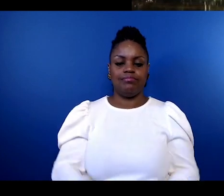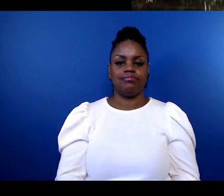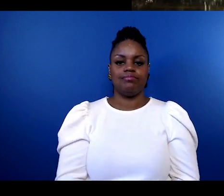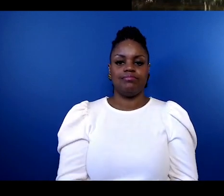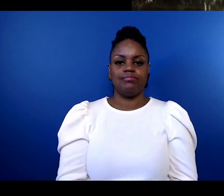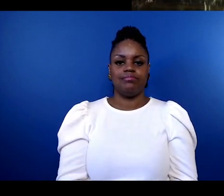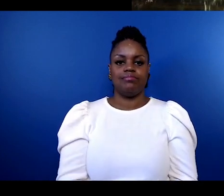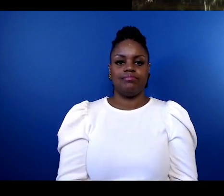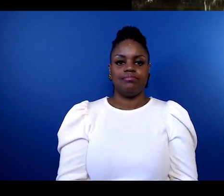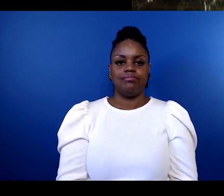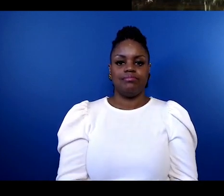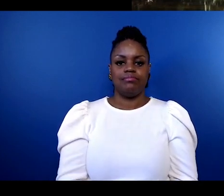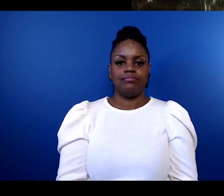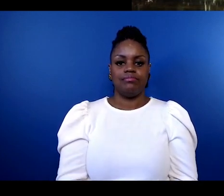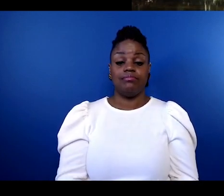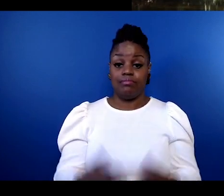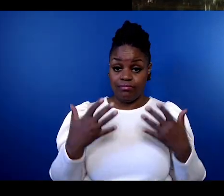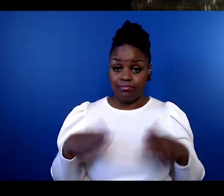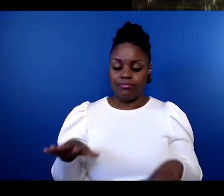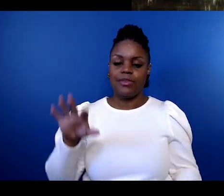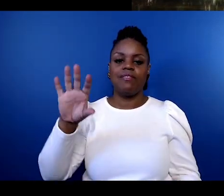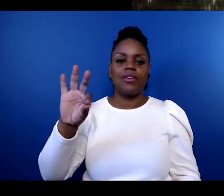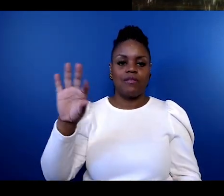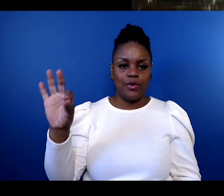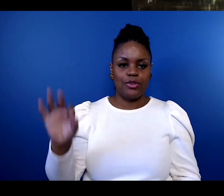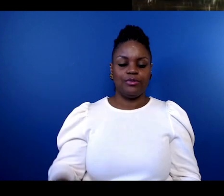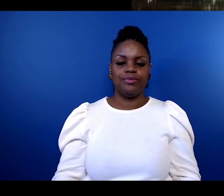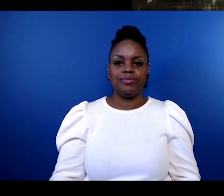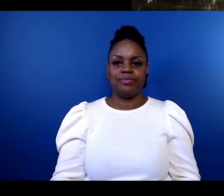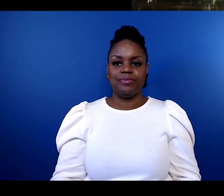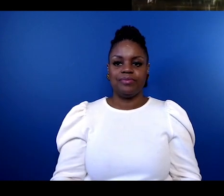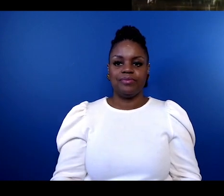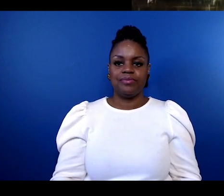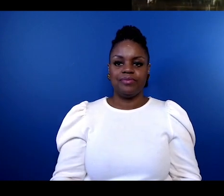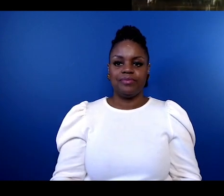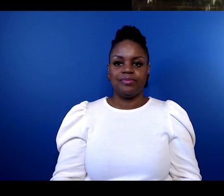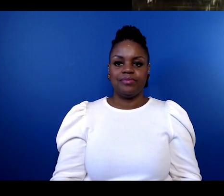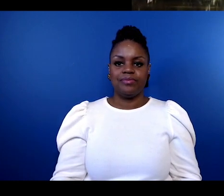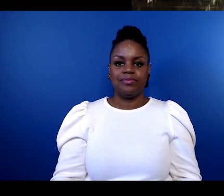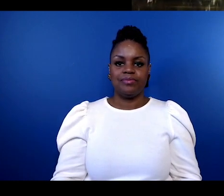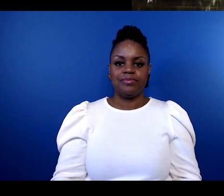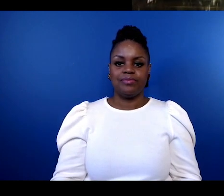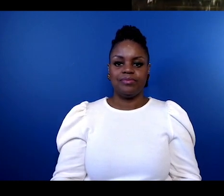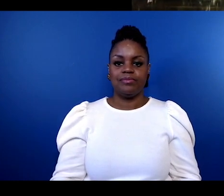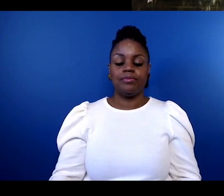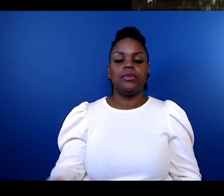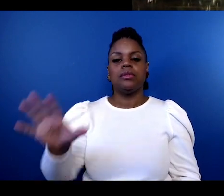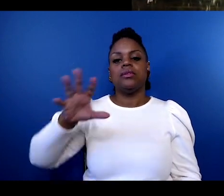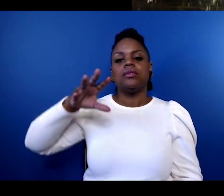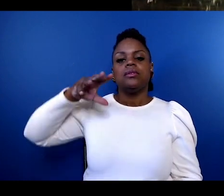Remember, you can always use any pose, the modified versions. You can mix them up, the full versions, or